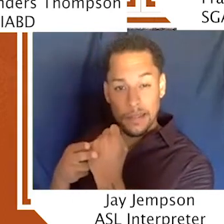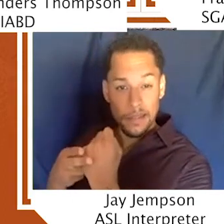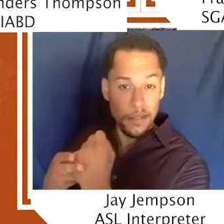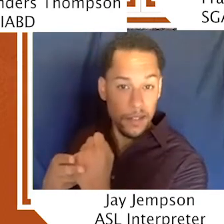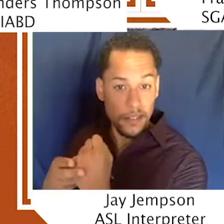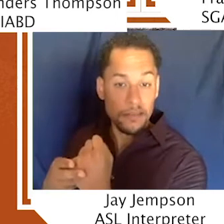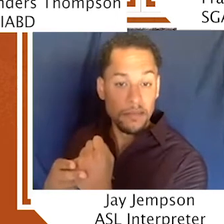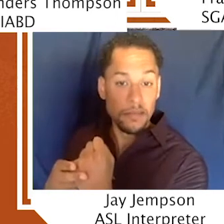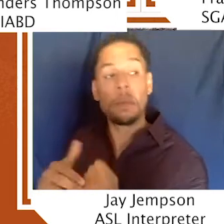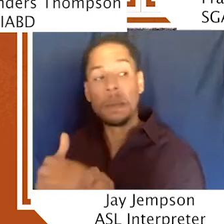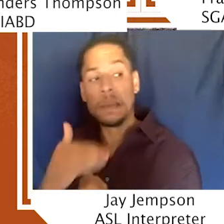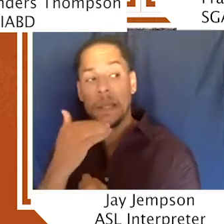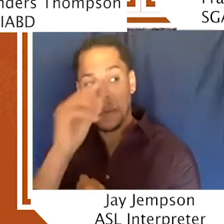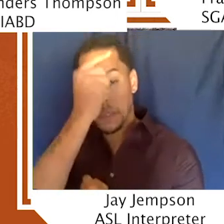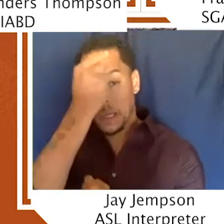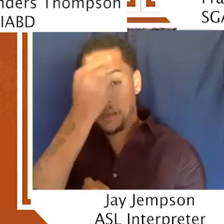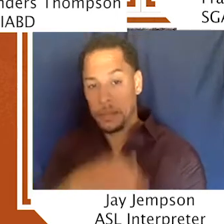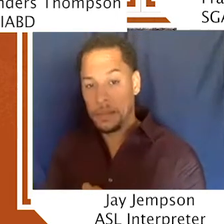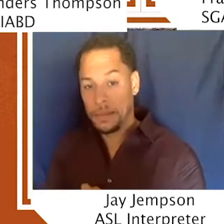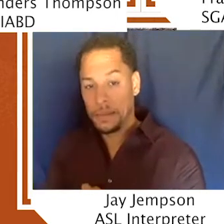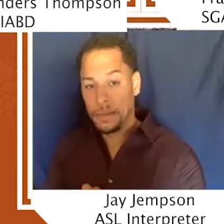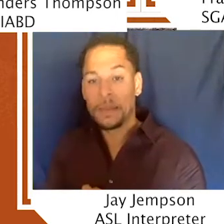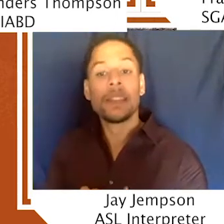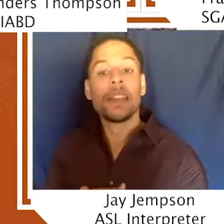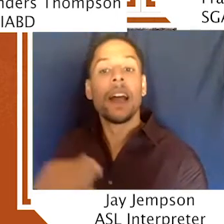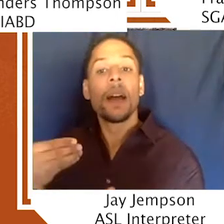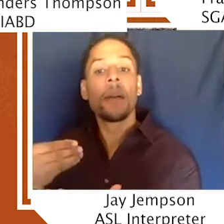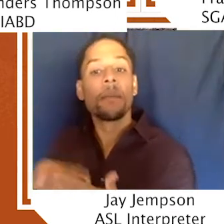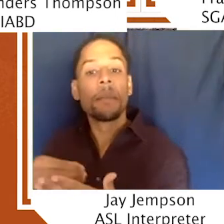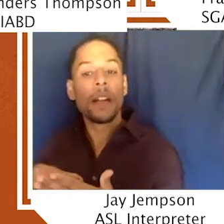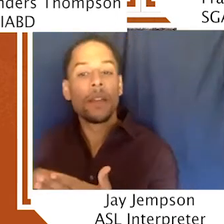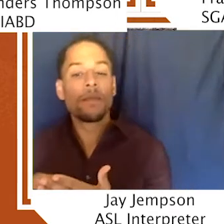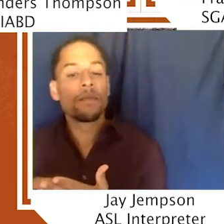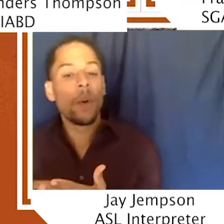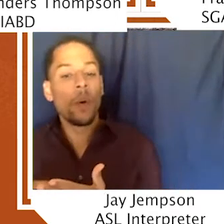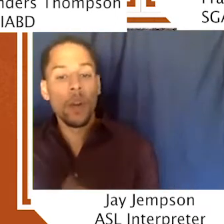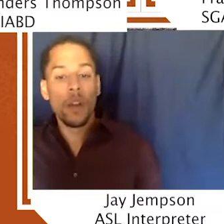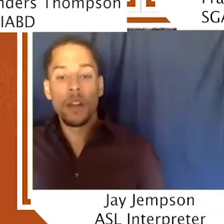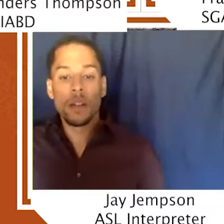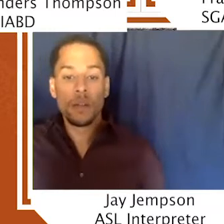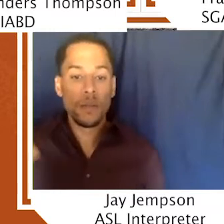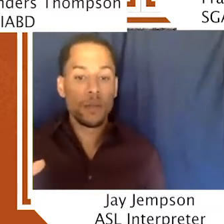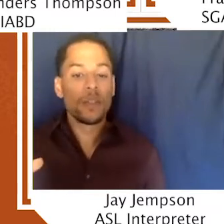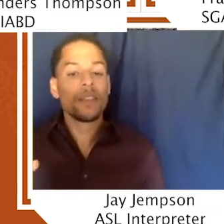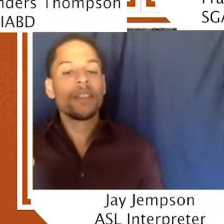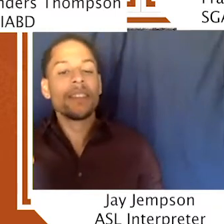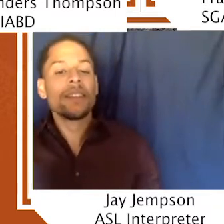government, and put down a down payment on a house. So we're gonna be homeowners,